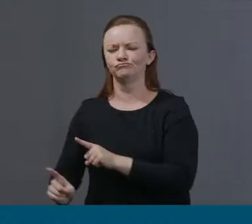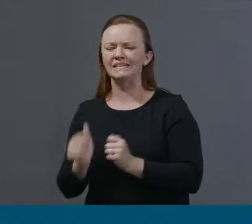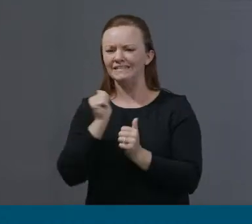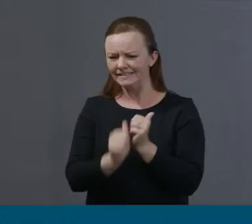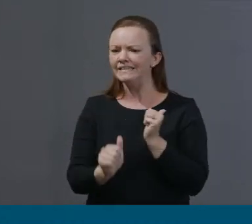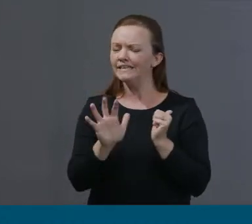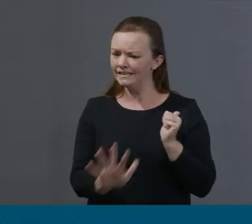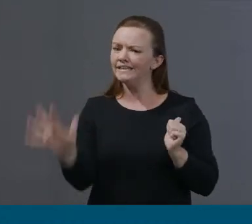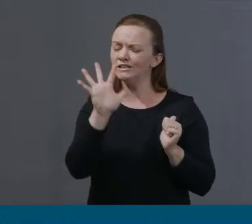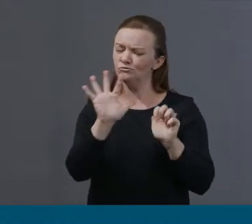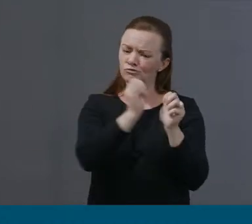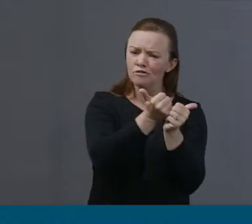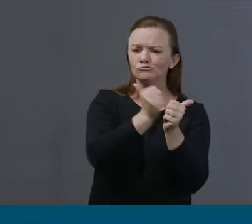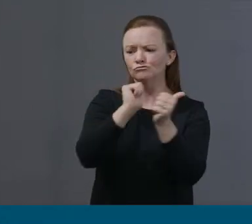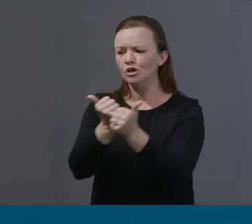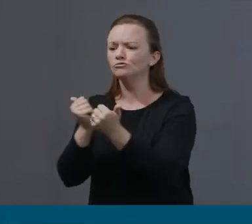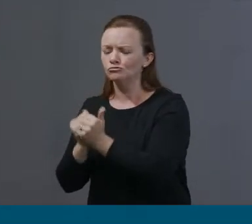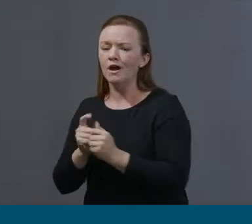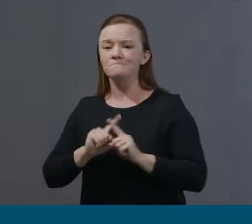place that you look.